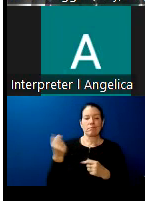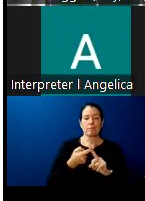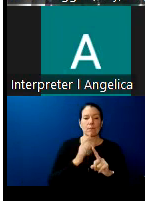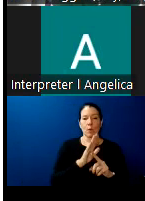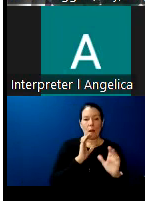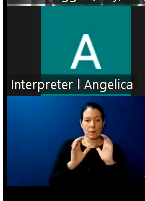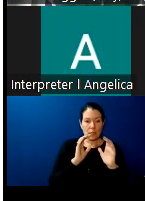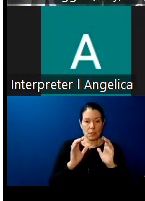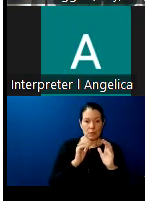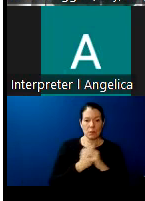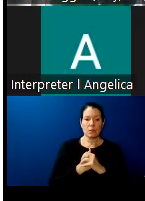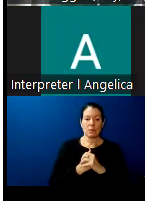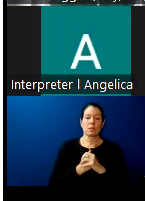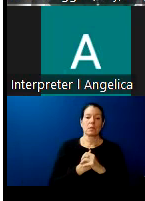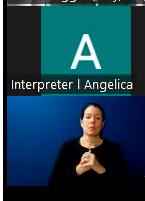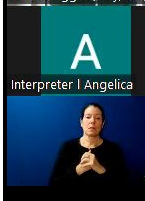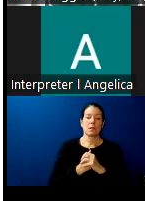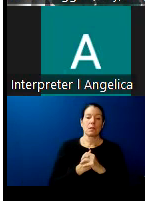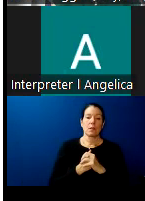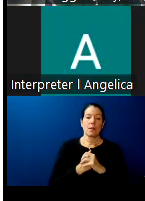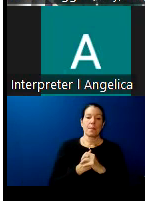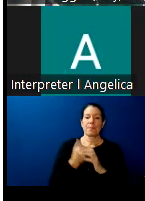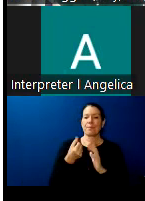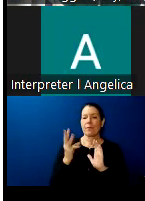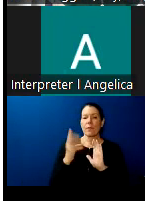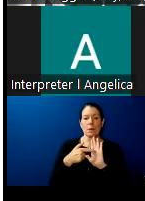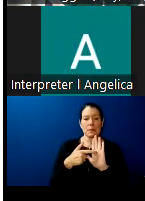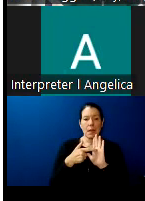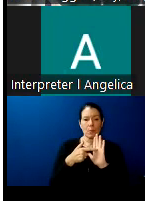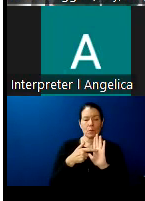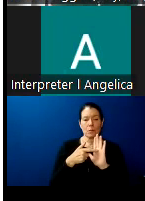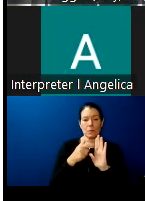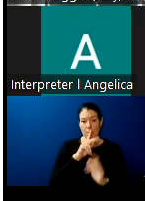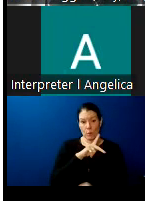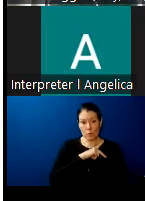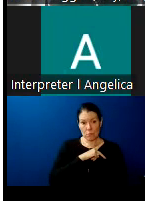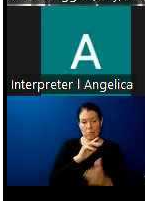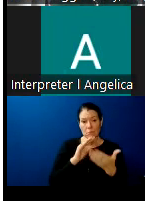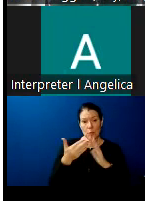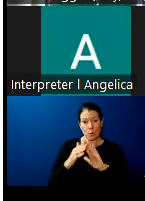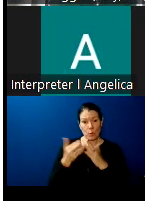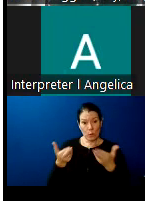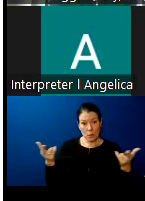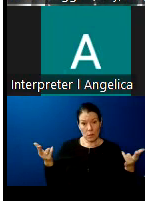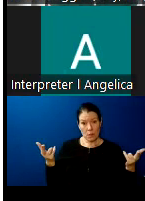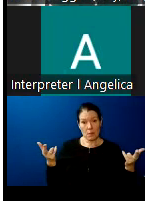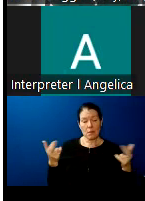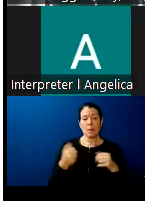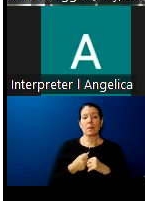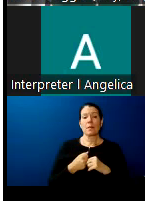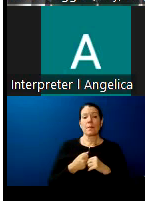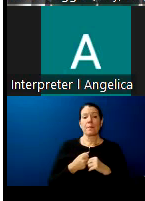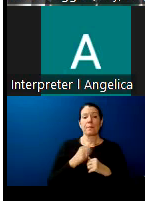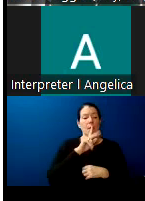conversation? And then just a few examples of personal and community resources.